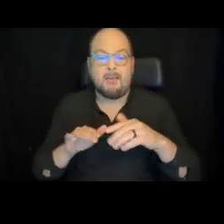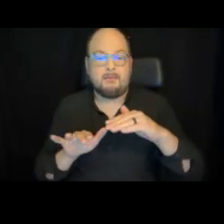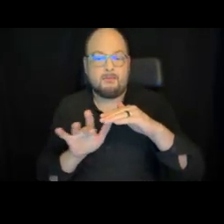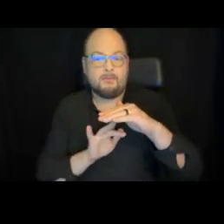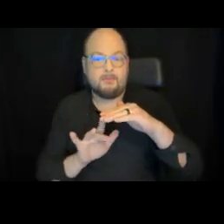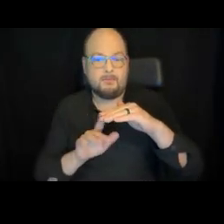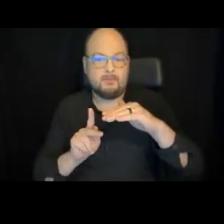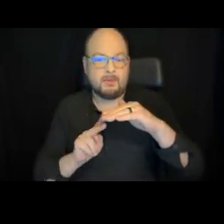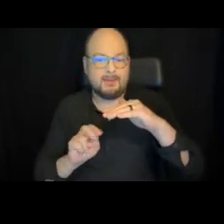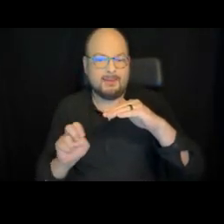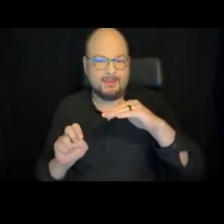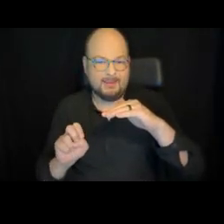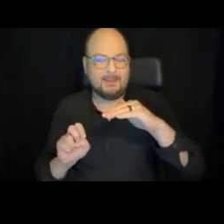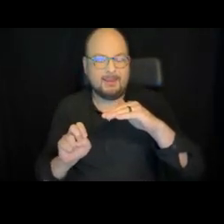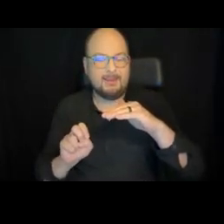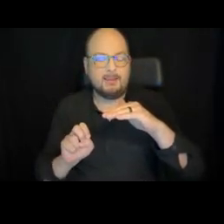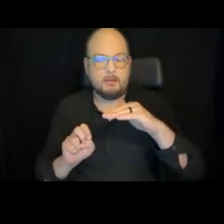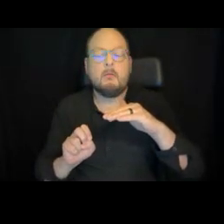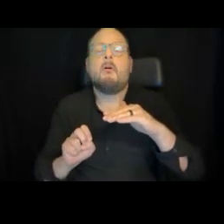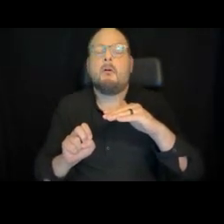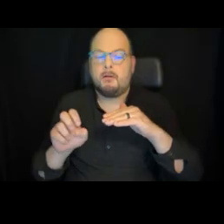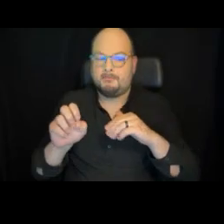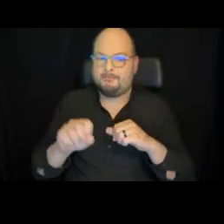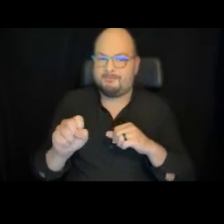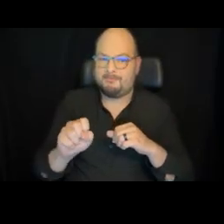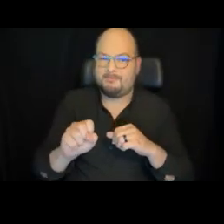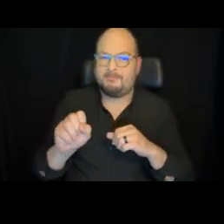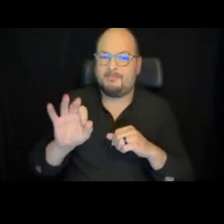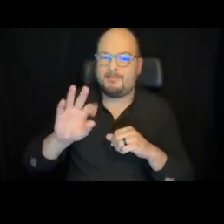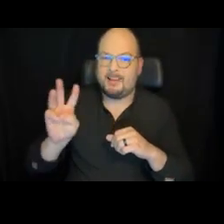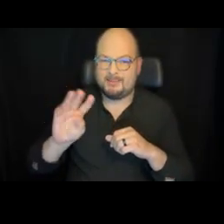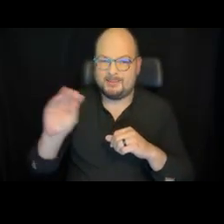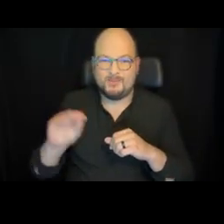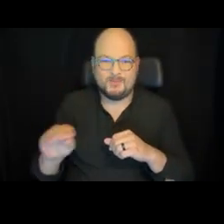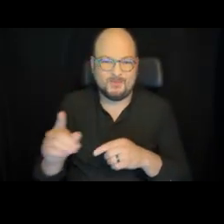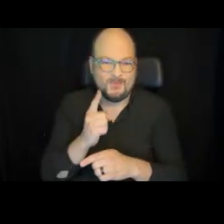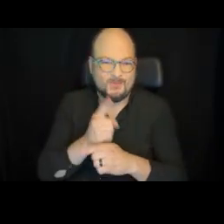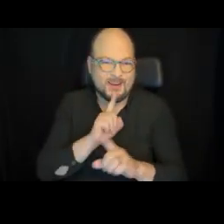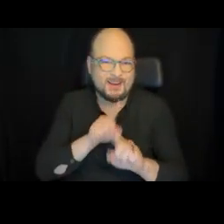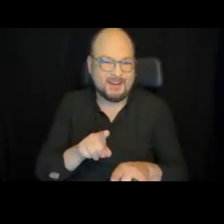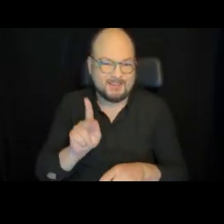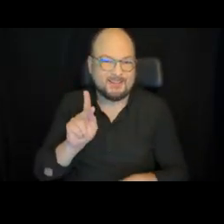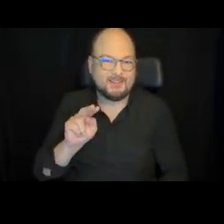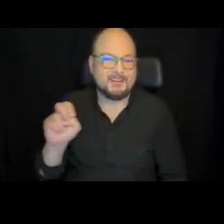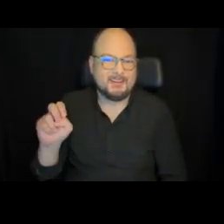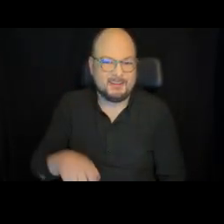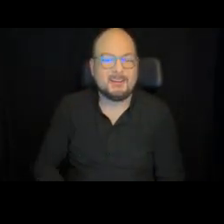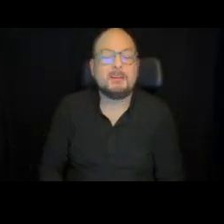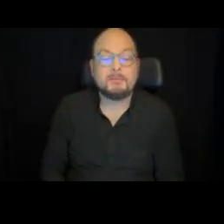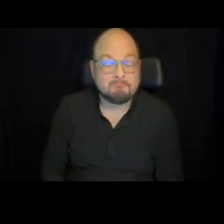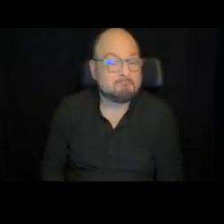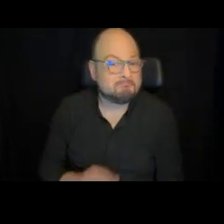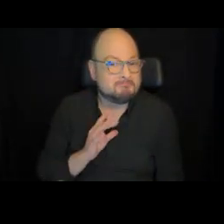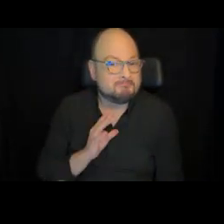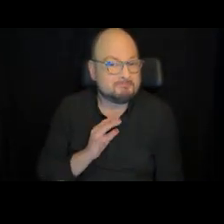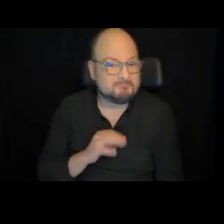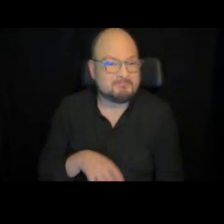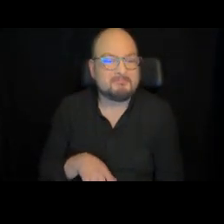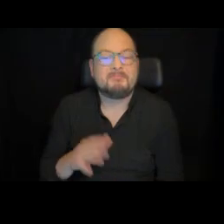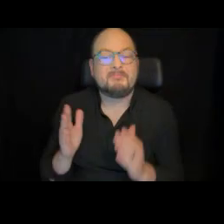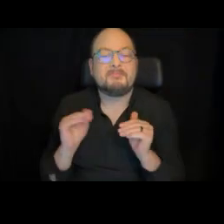going to correctly fill in that blank, and 96% of you got that correct. That's fantastic.